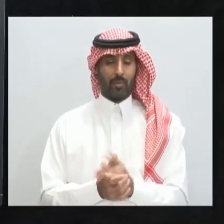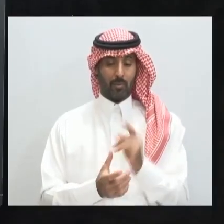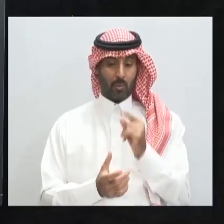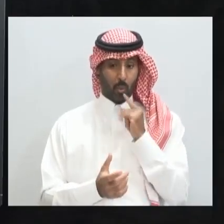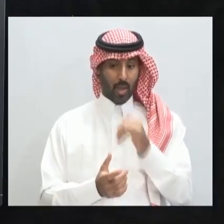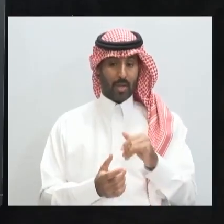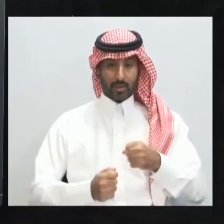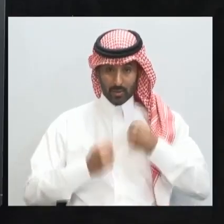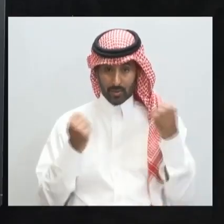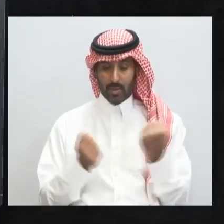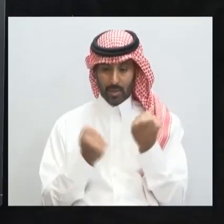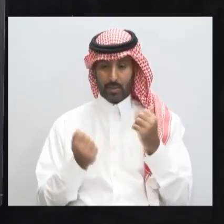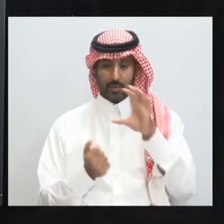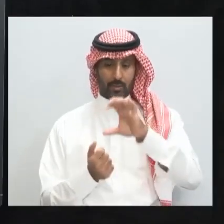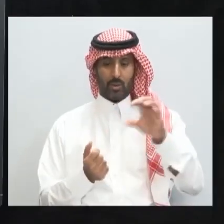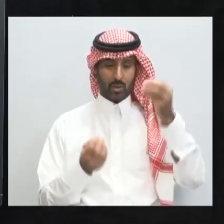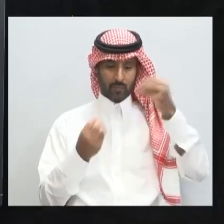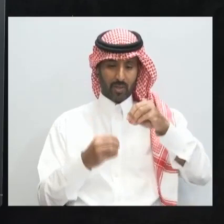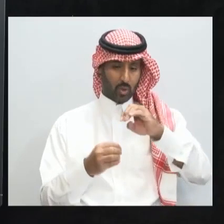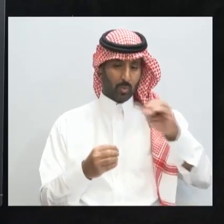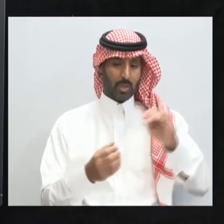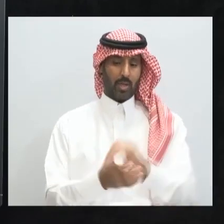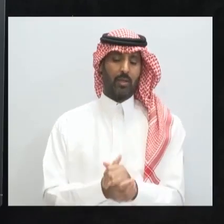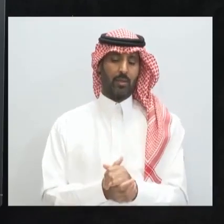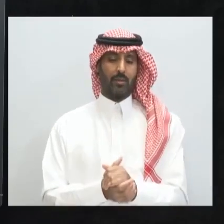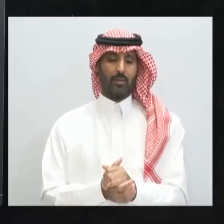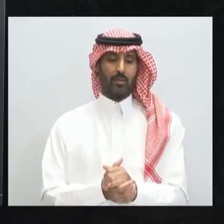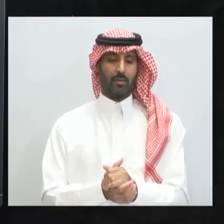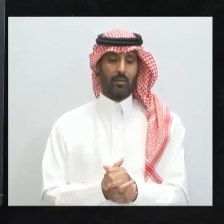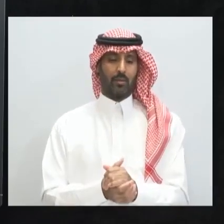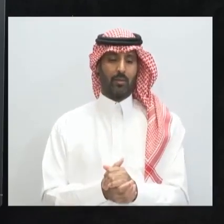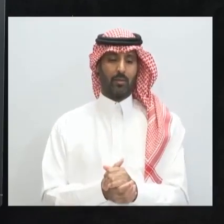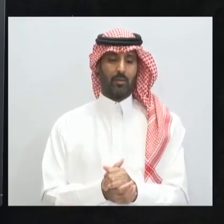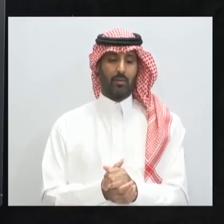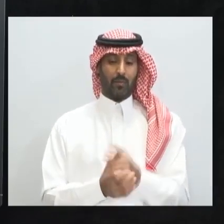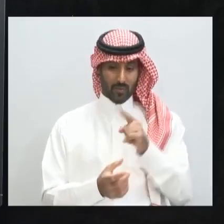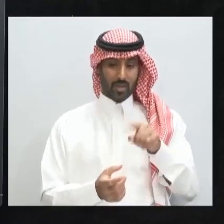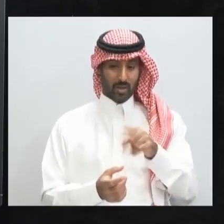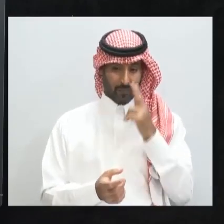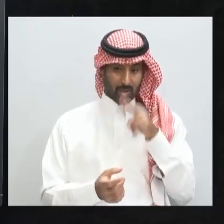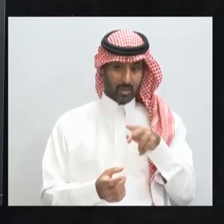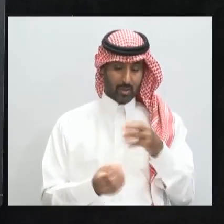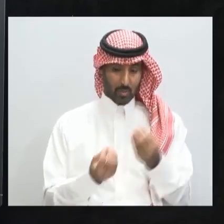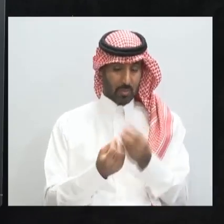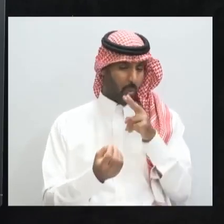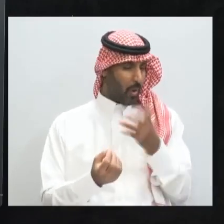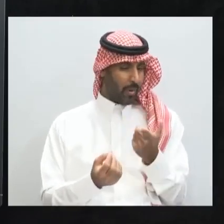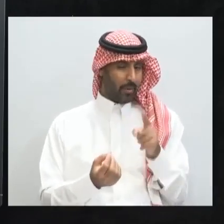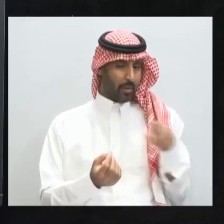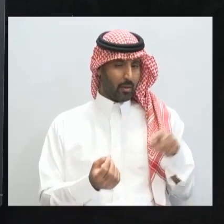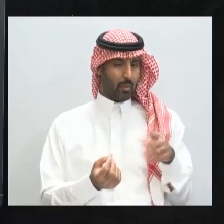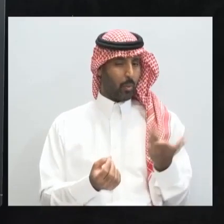just to practice and apply them in sentences. Of course, we do have some errors here. Just check with me and see what is